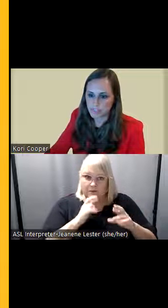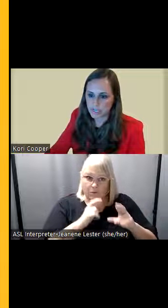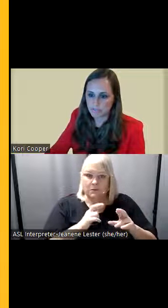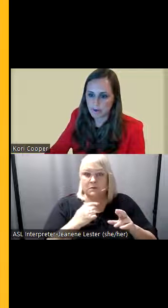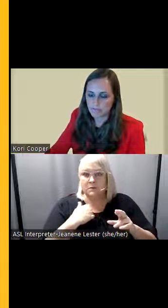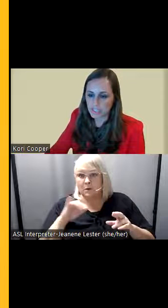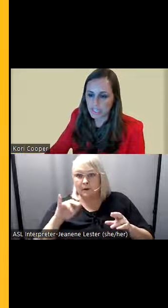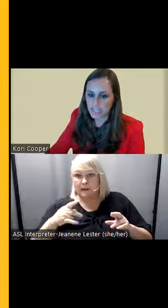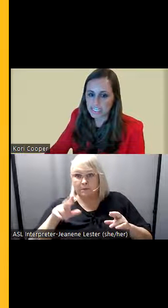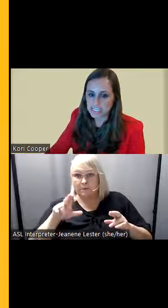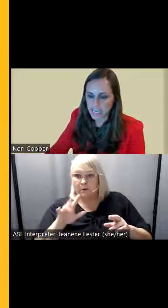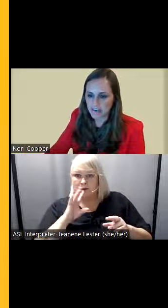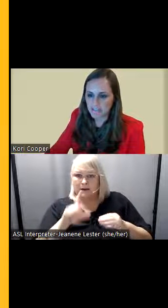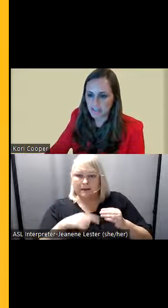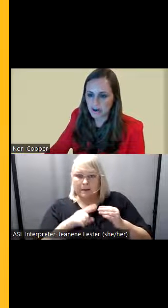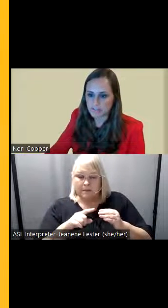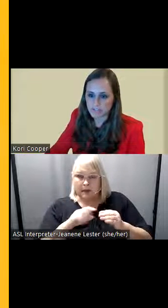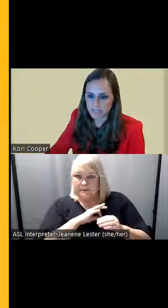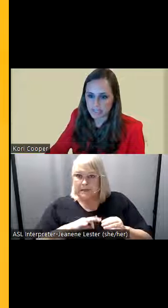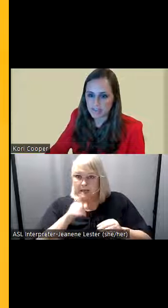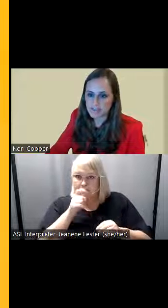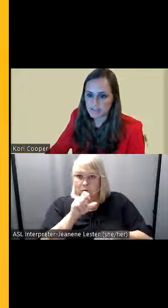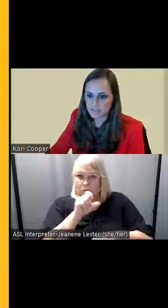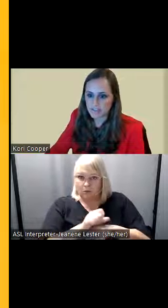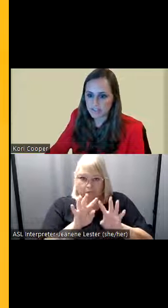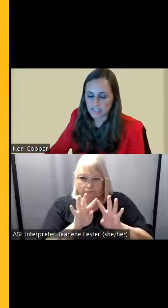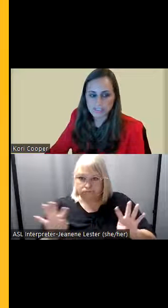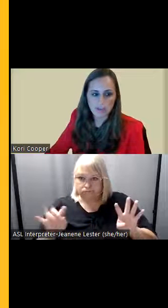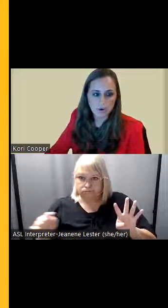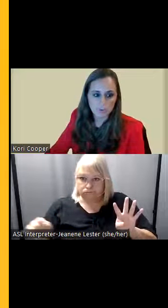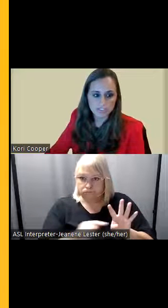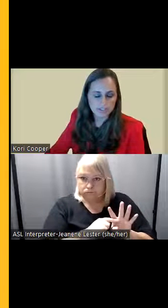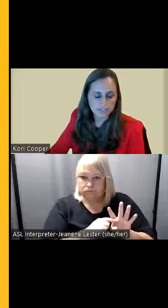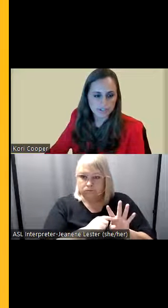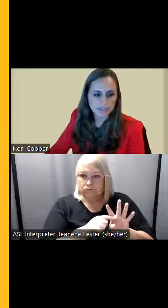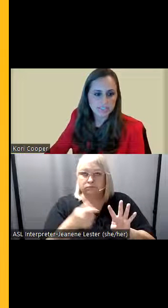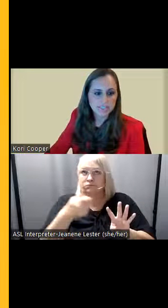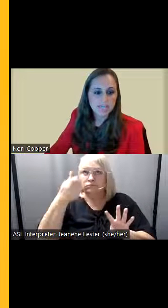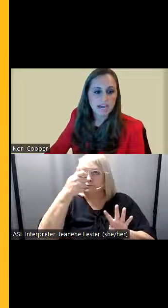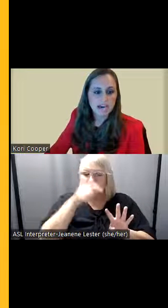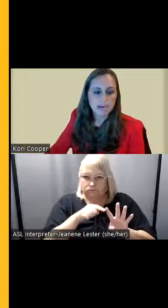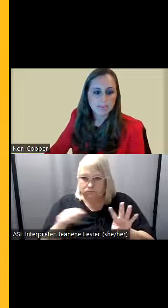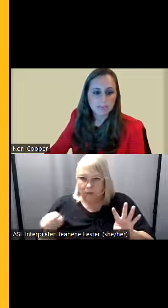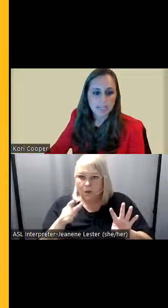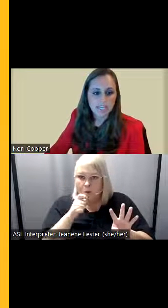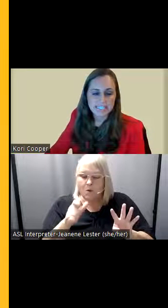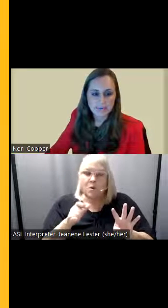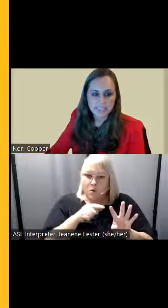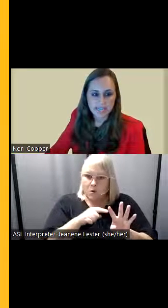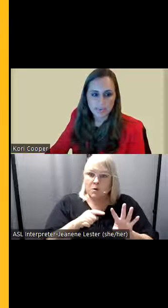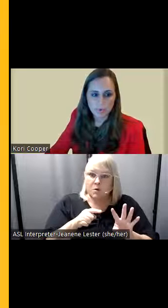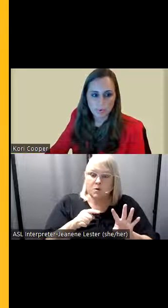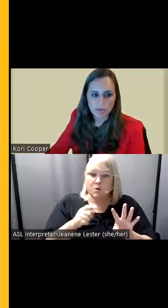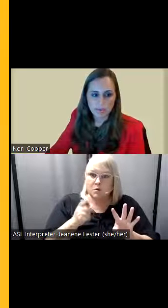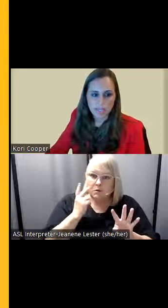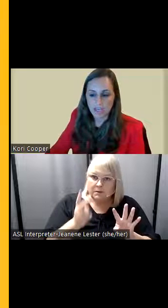inputter, we're talking about frontline staff that are submitting safety events or risks or concerns. So we're looking at decreased